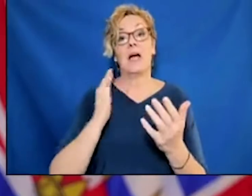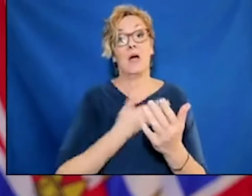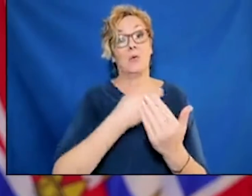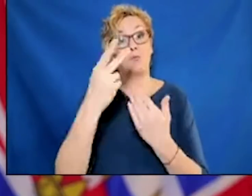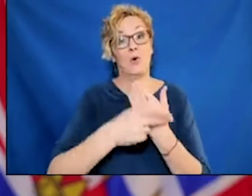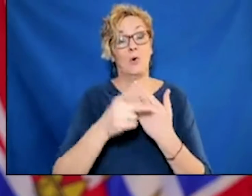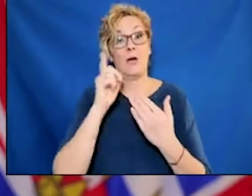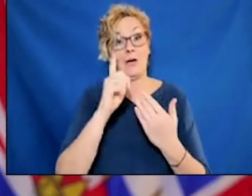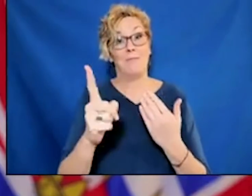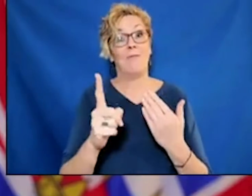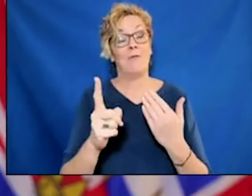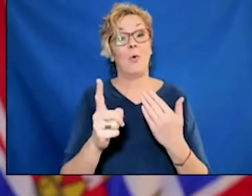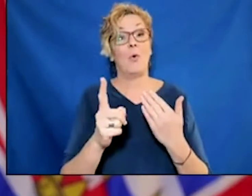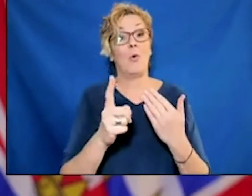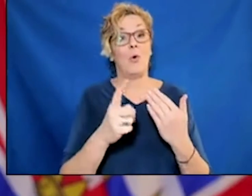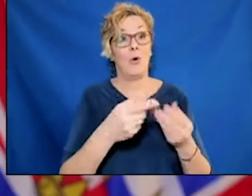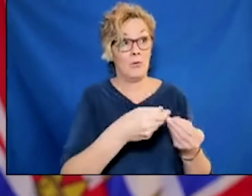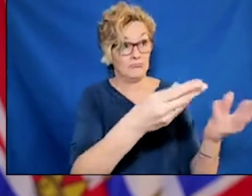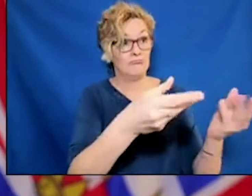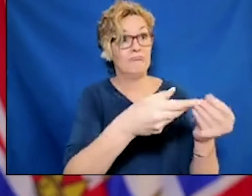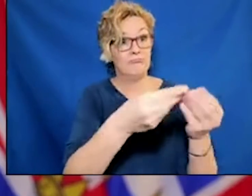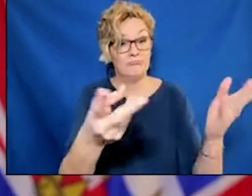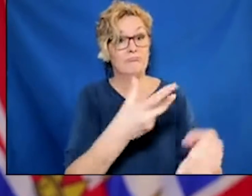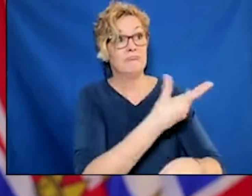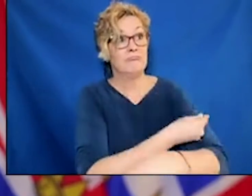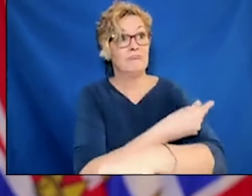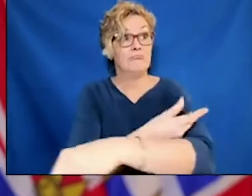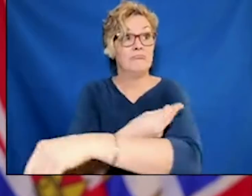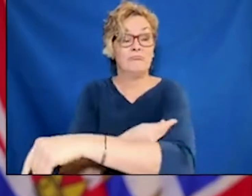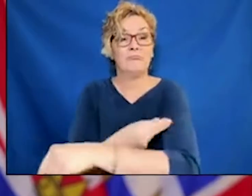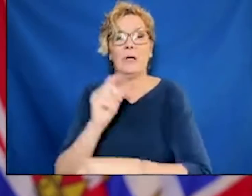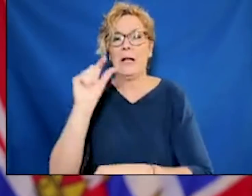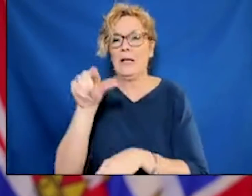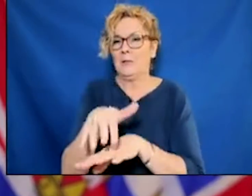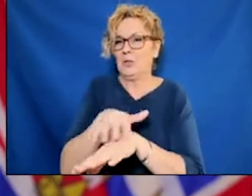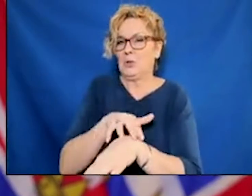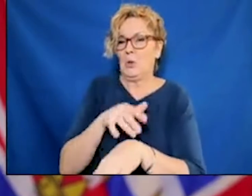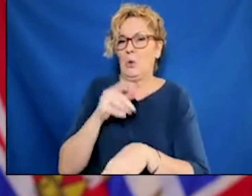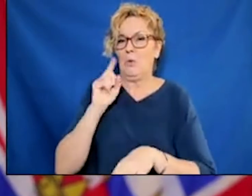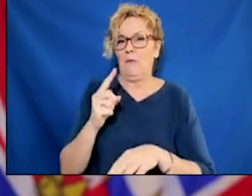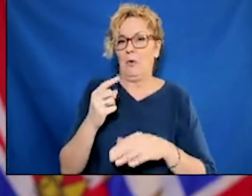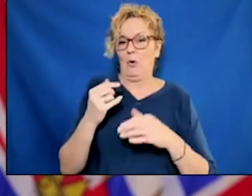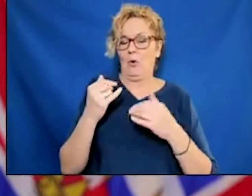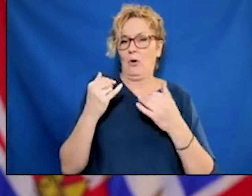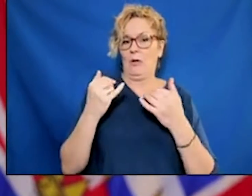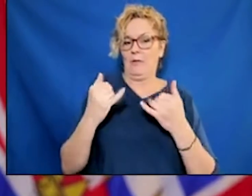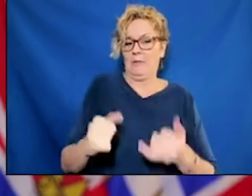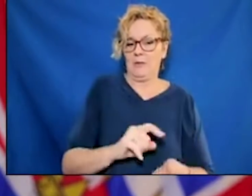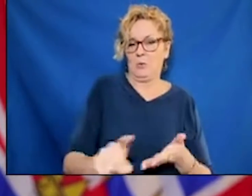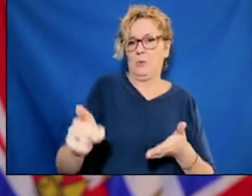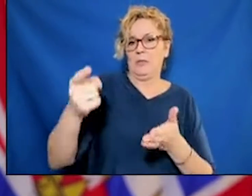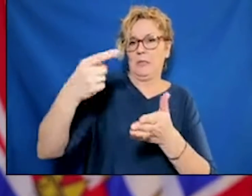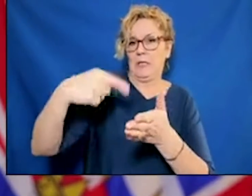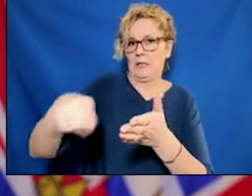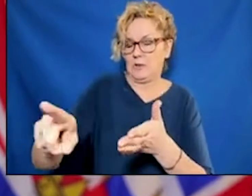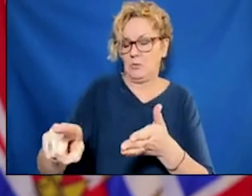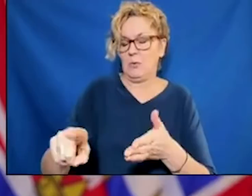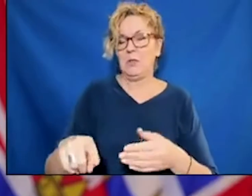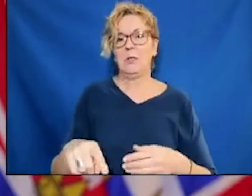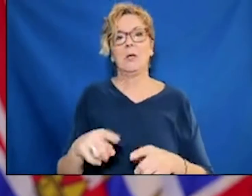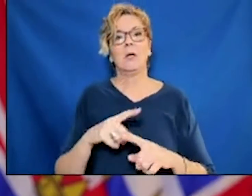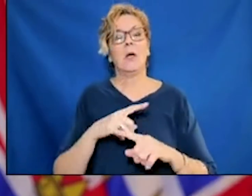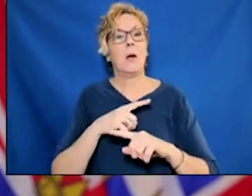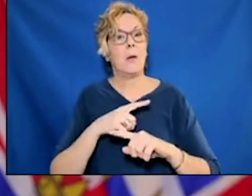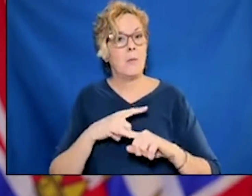next phase of at-risk people, particularly into other parts of our hospital system. However,